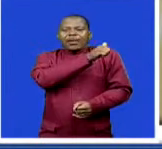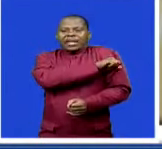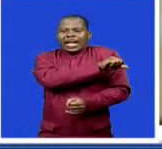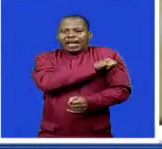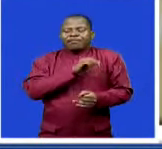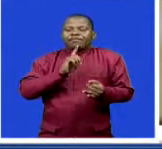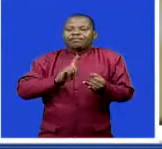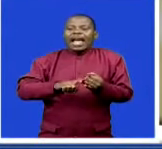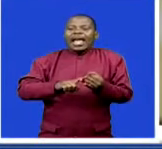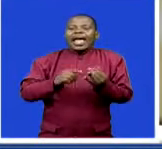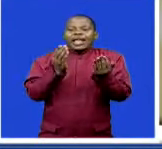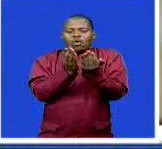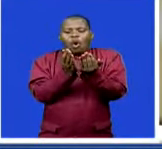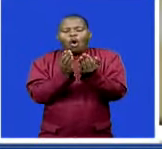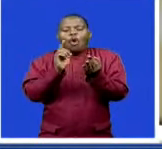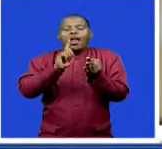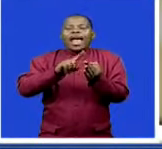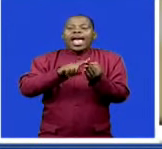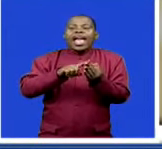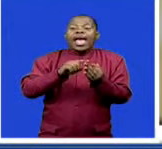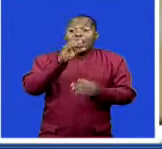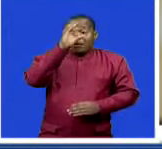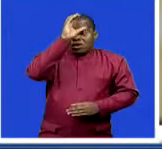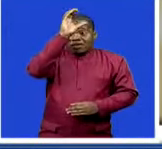hospitals, schools,